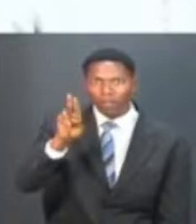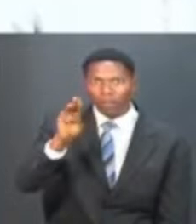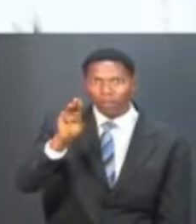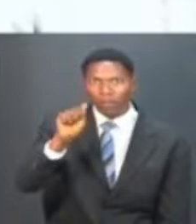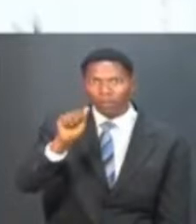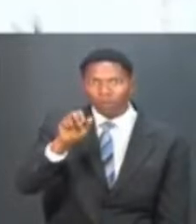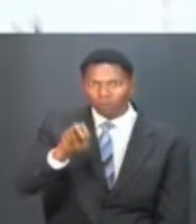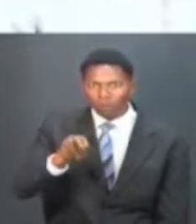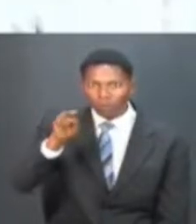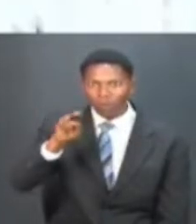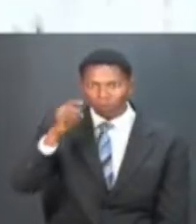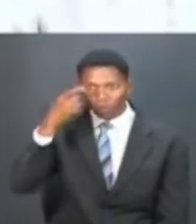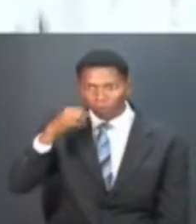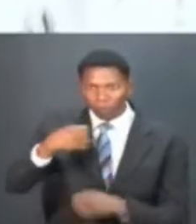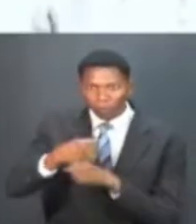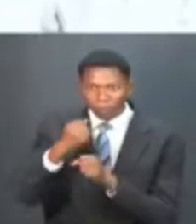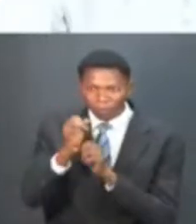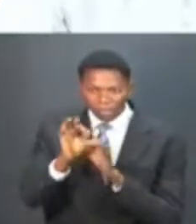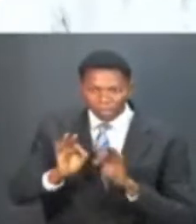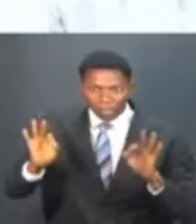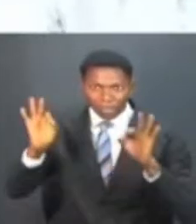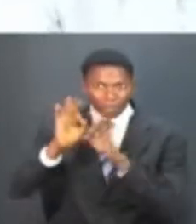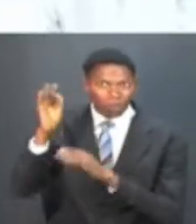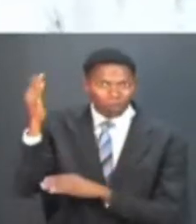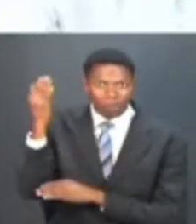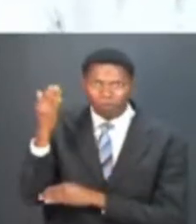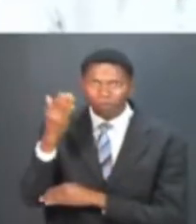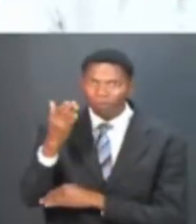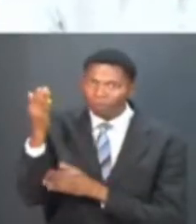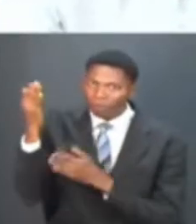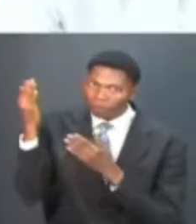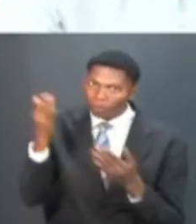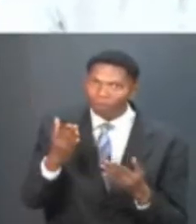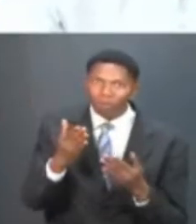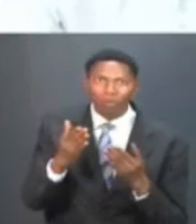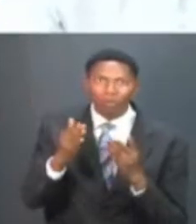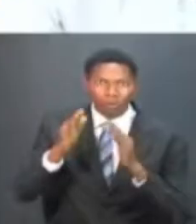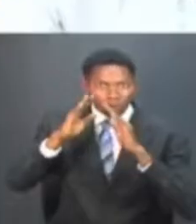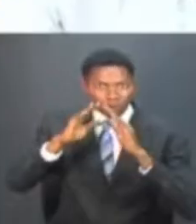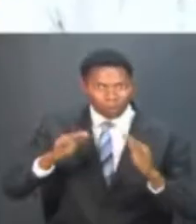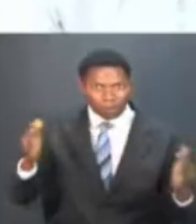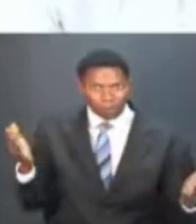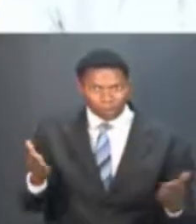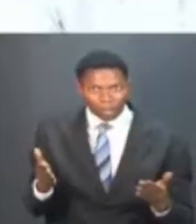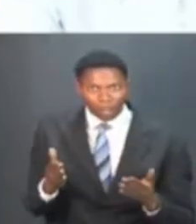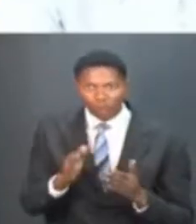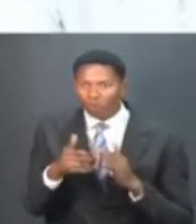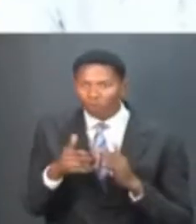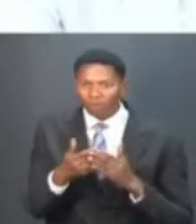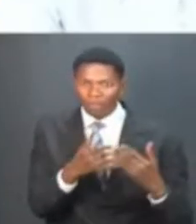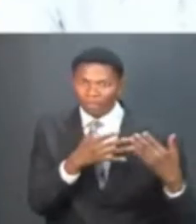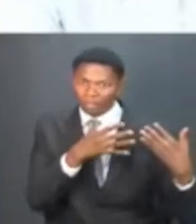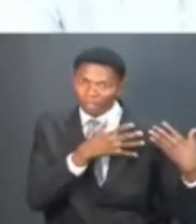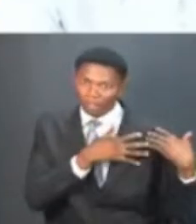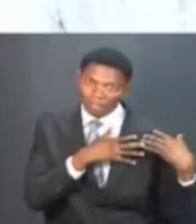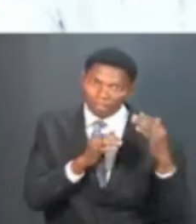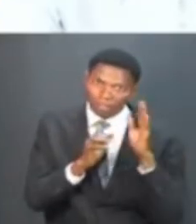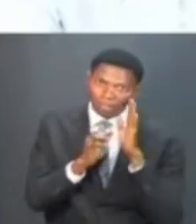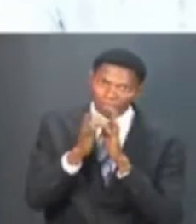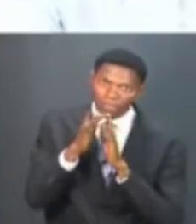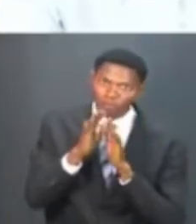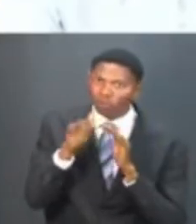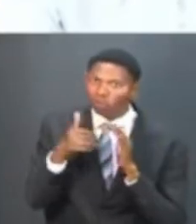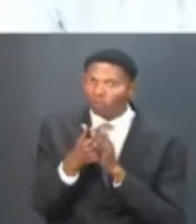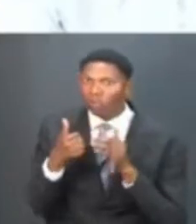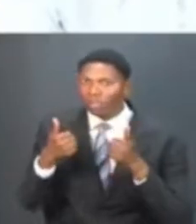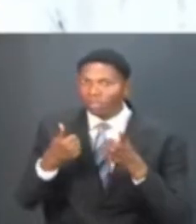an important statement to bring to the fore of this House the burden of cancers and the